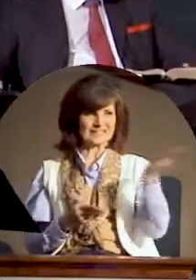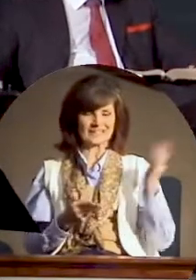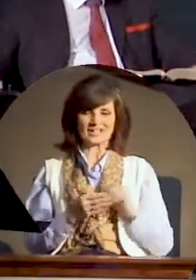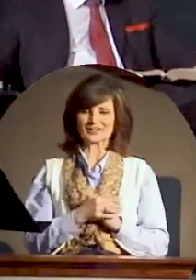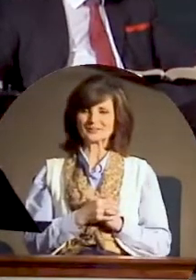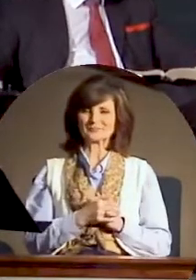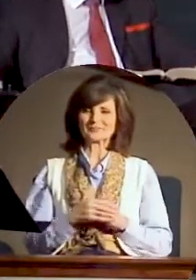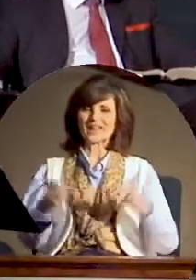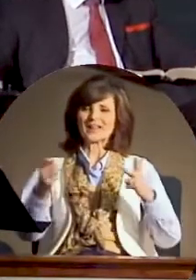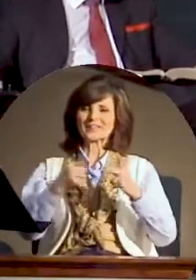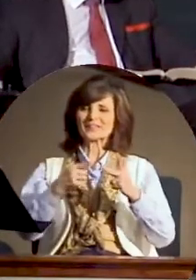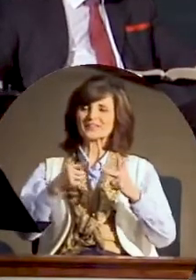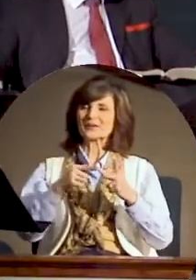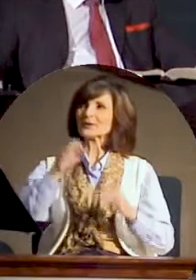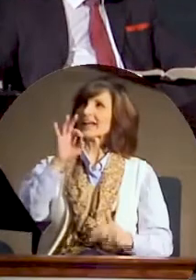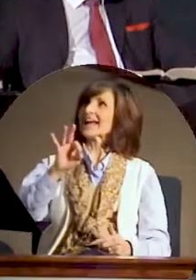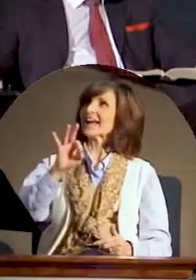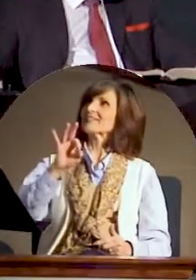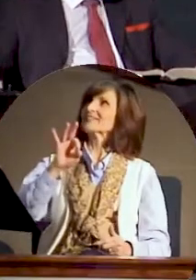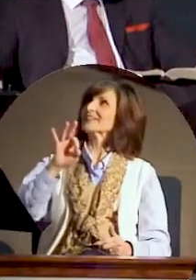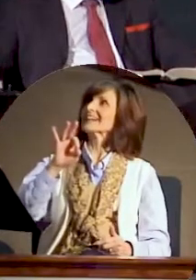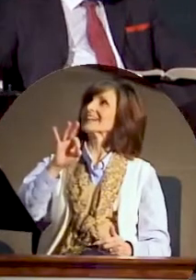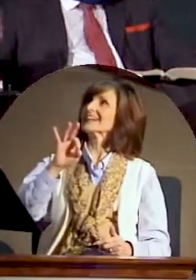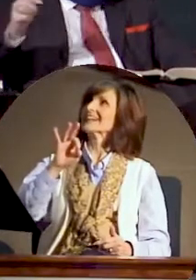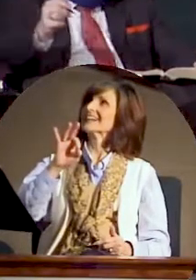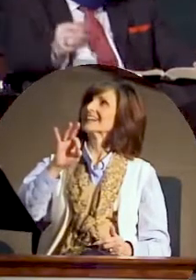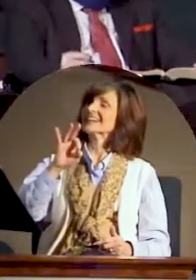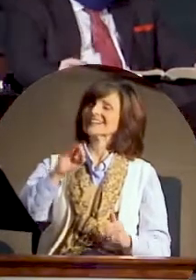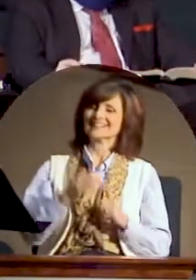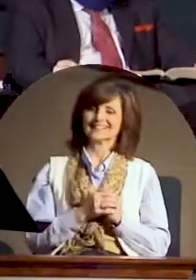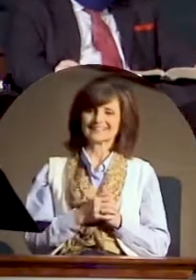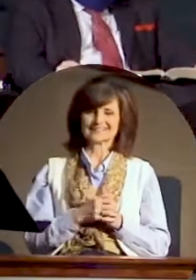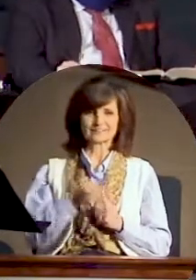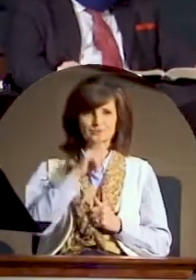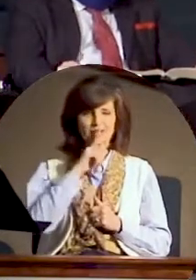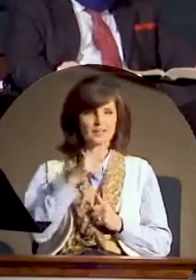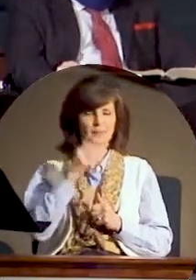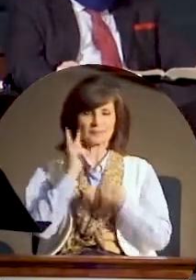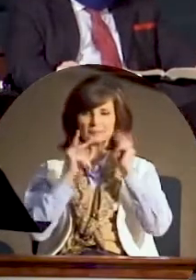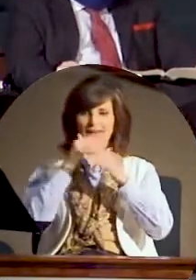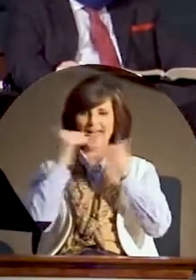we got the third F word that begins with the letter F. Shut up.